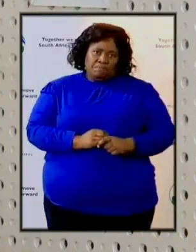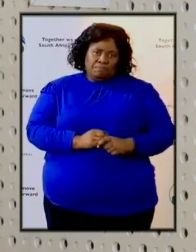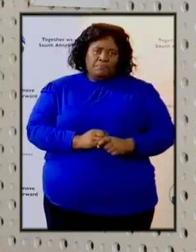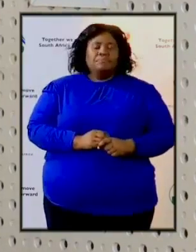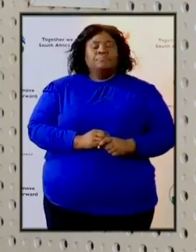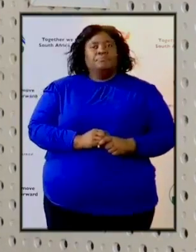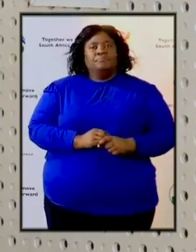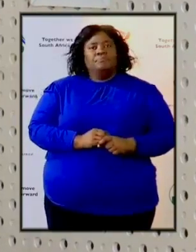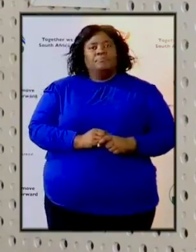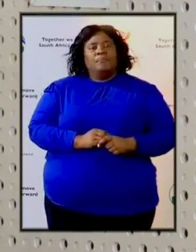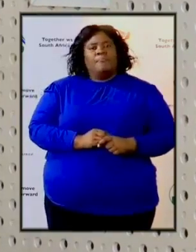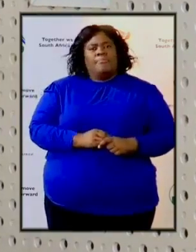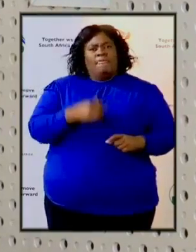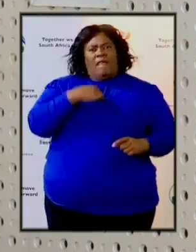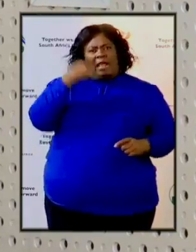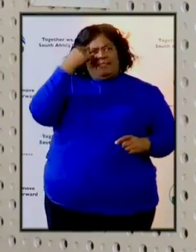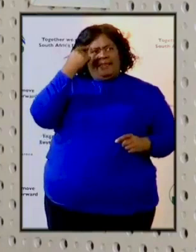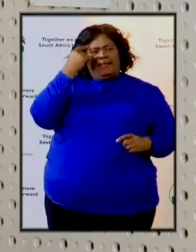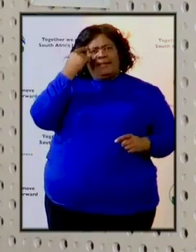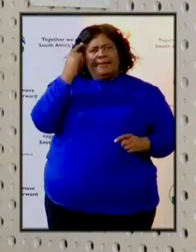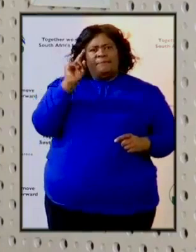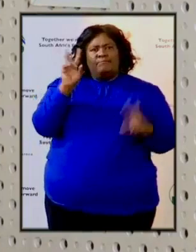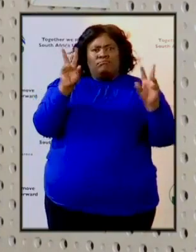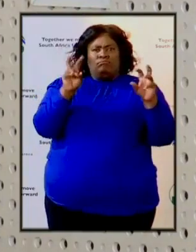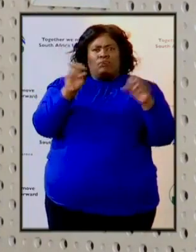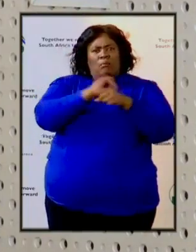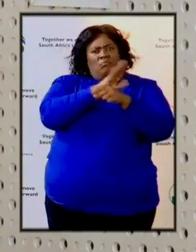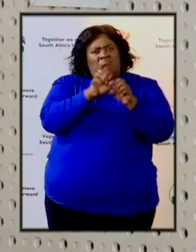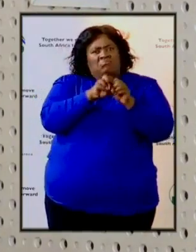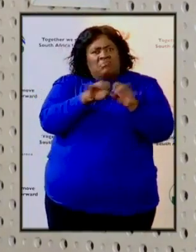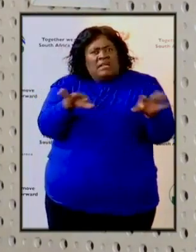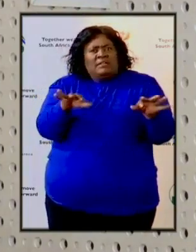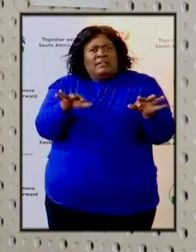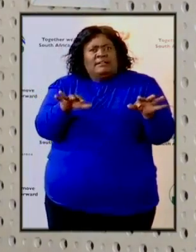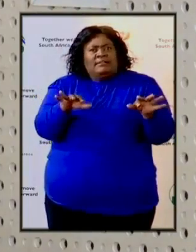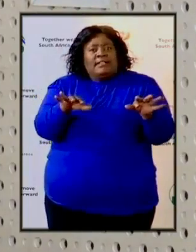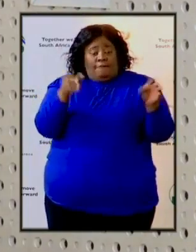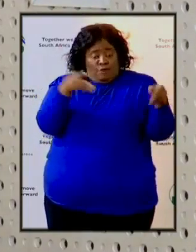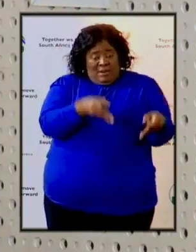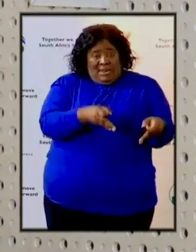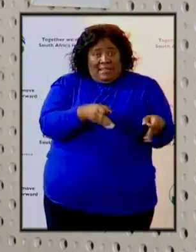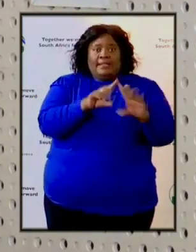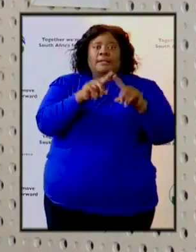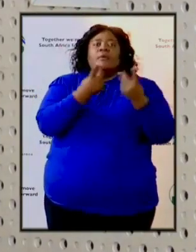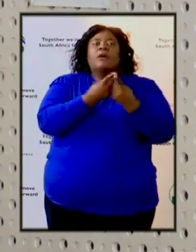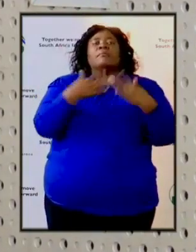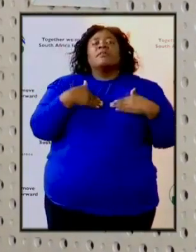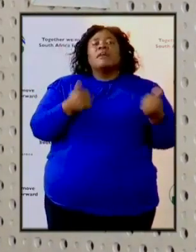the, I think I will just go to the one of COVID-19 funerals. The Department of Health